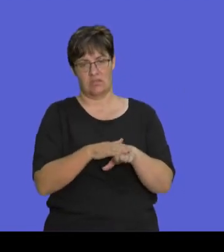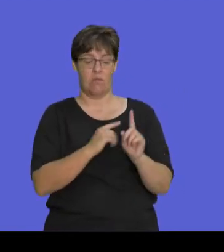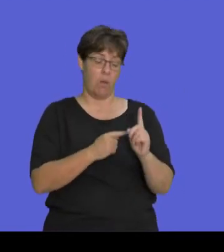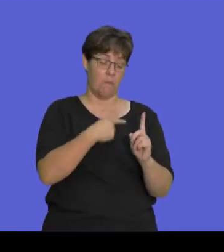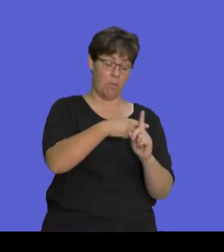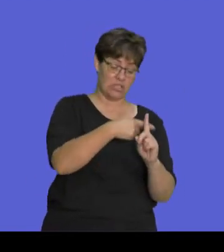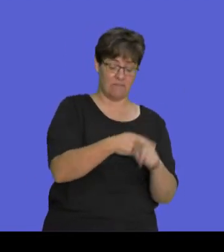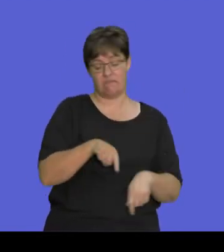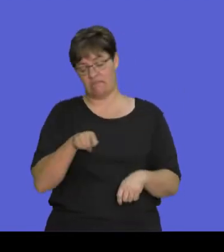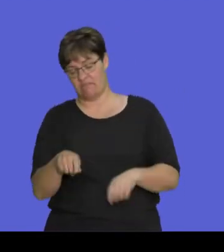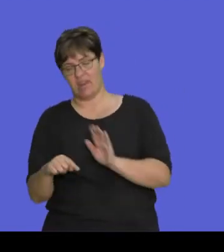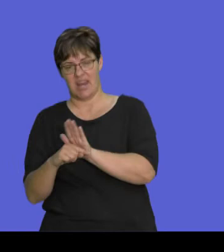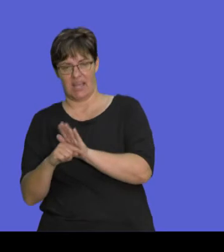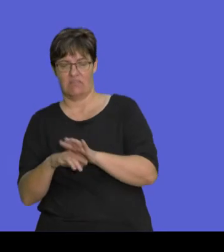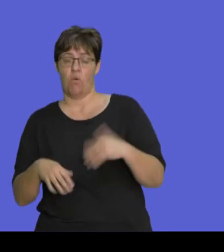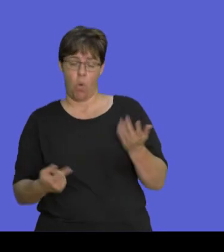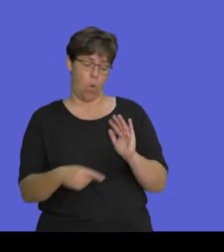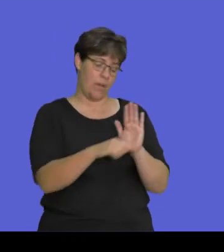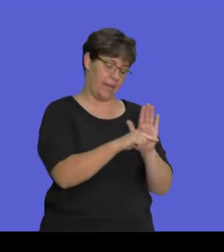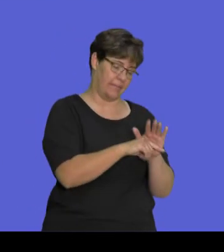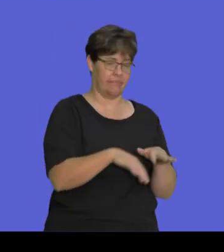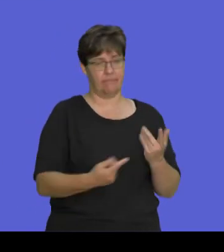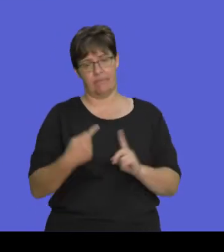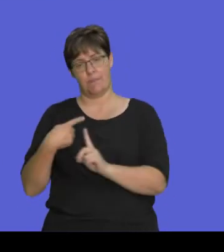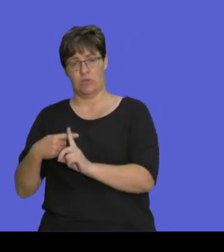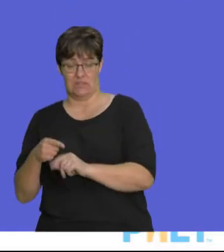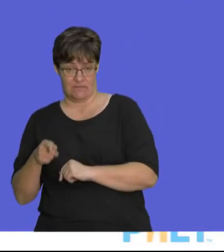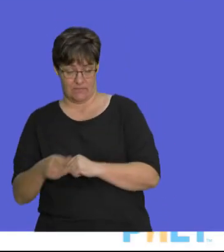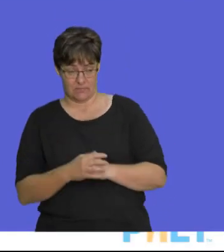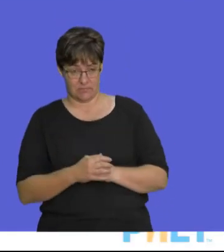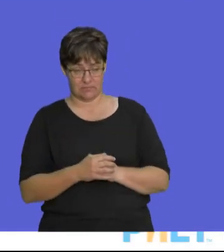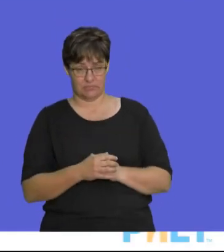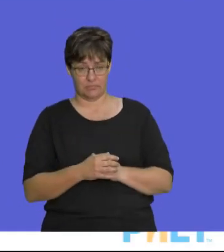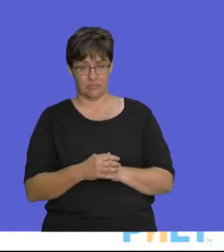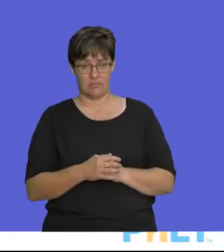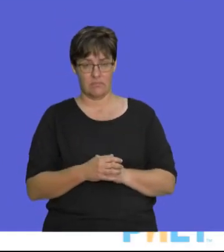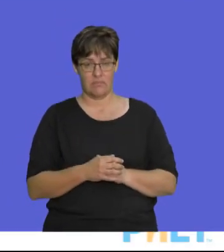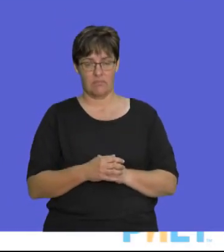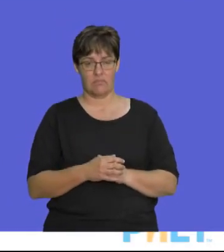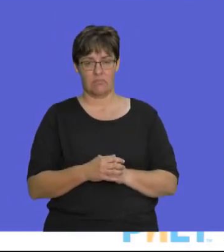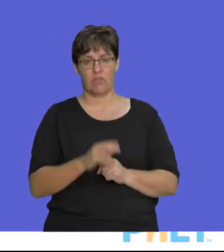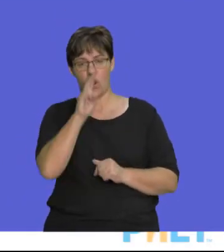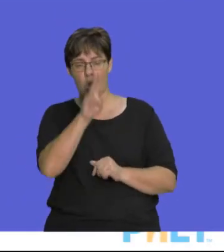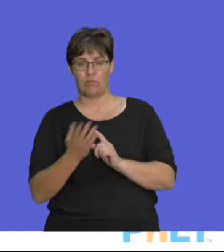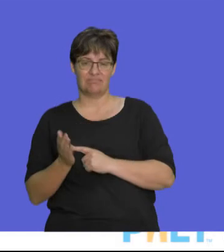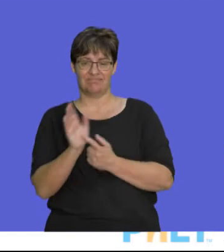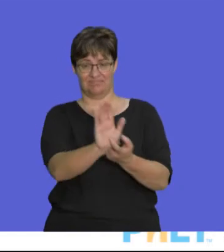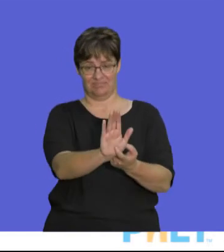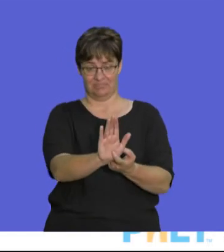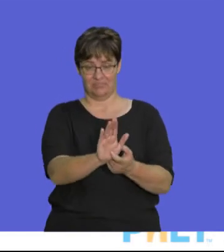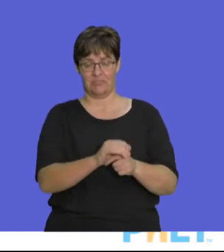right? Now, if we first of all look at the demonstration on the simulation, just to